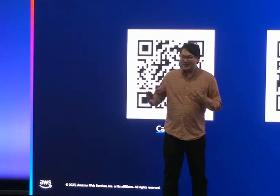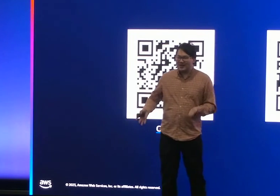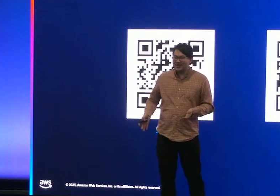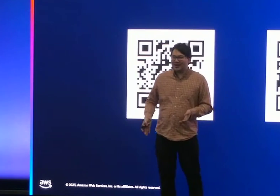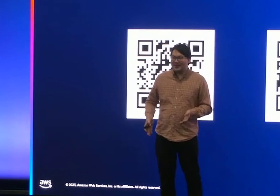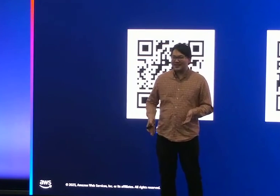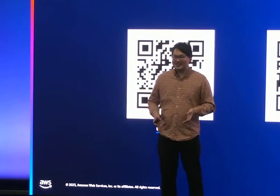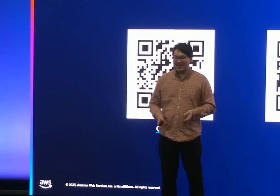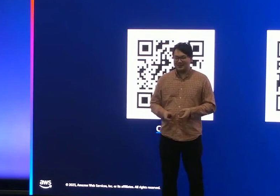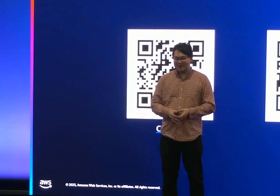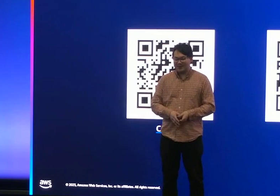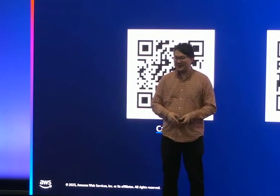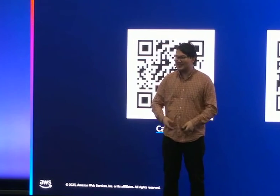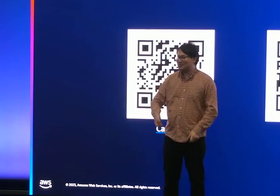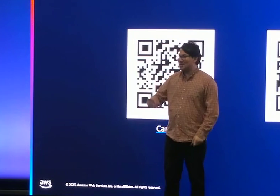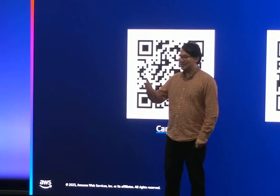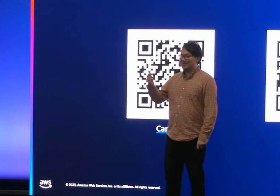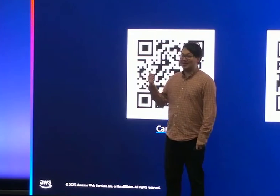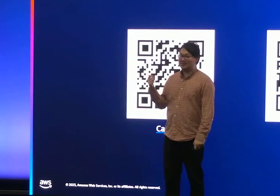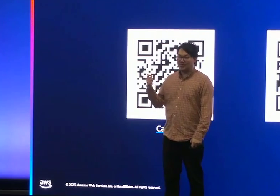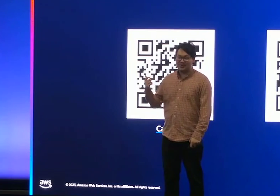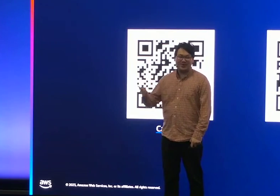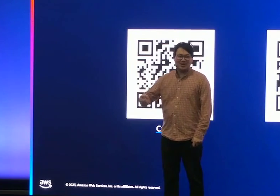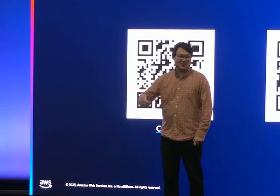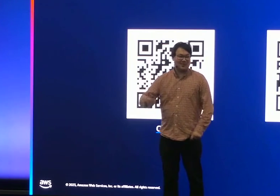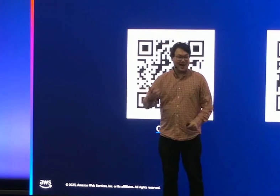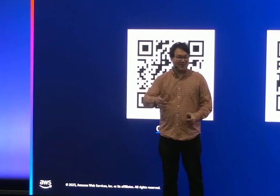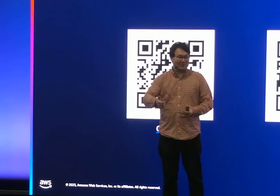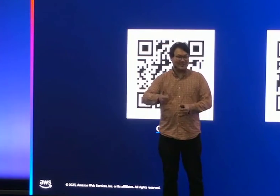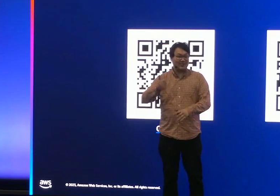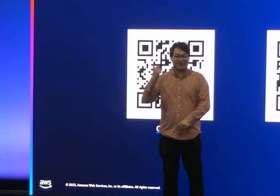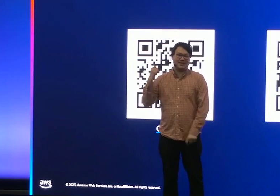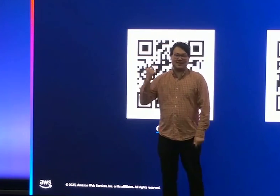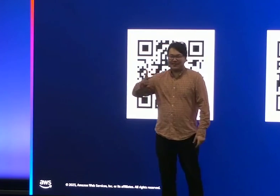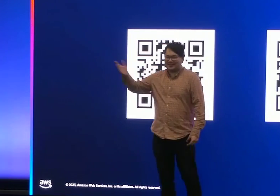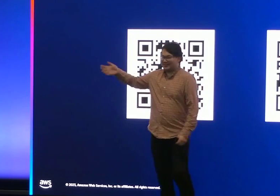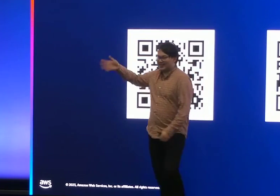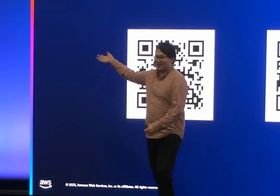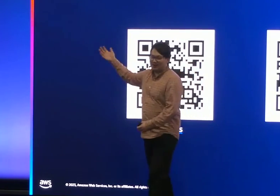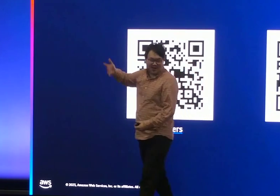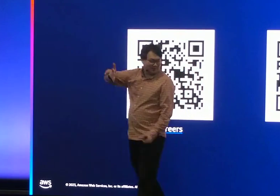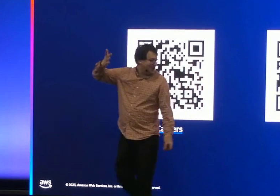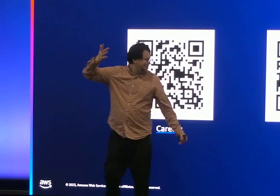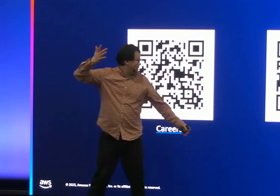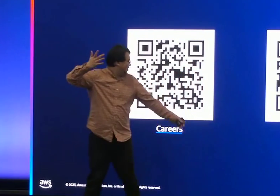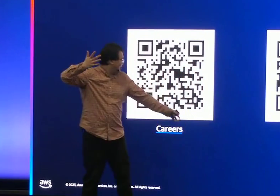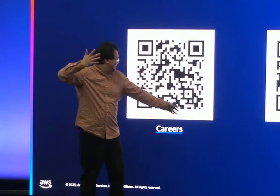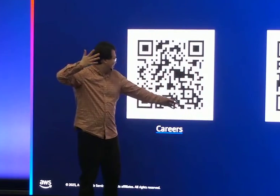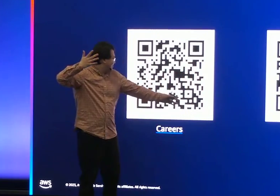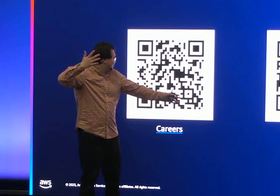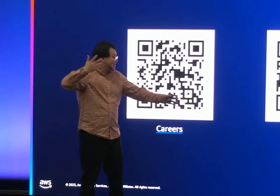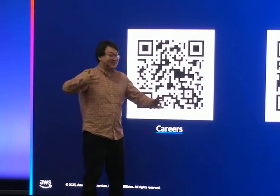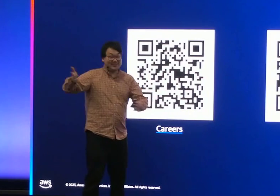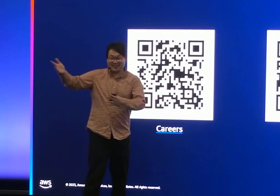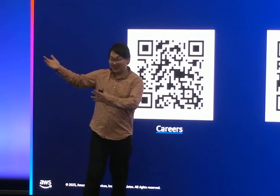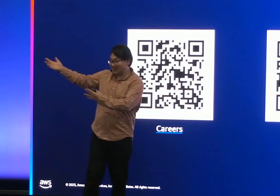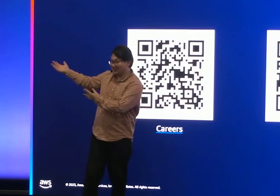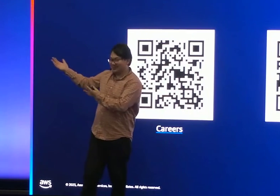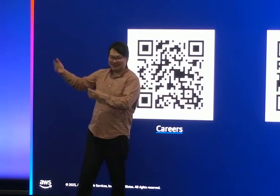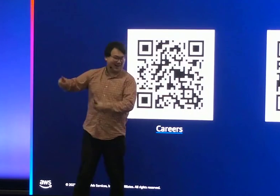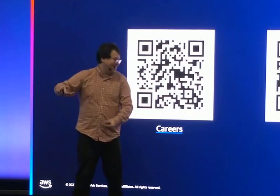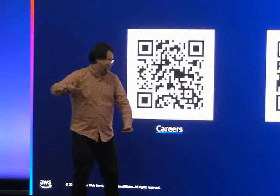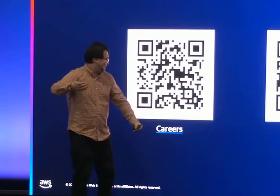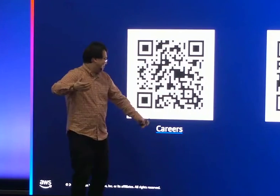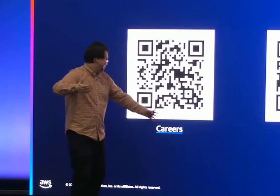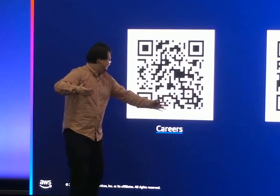Really wanted to be here up on the stage, but unfortunately, someone needed to man the booth. So now she lives there. That's her home now. So please visit her.